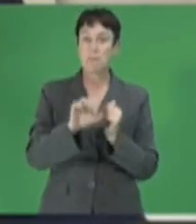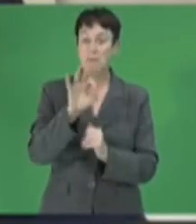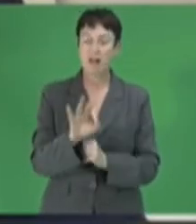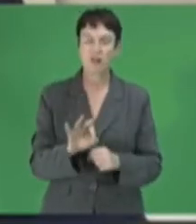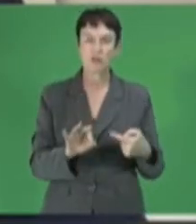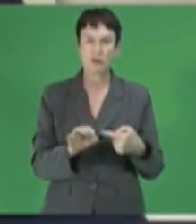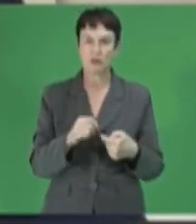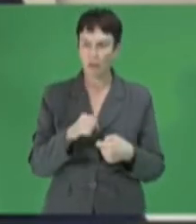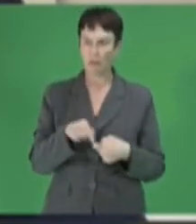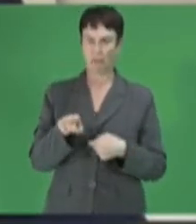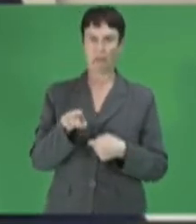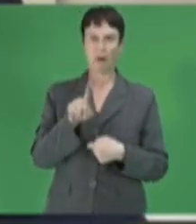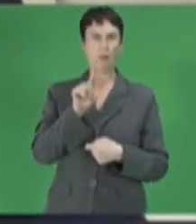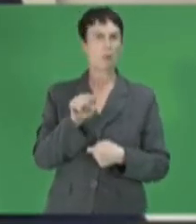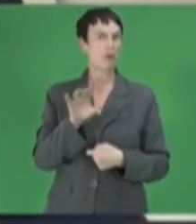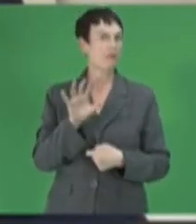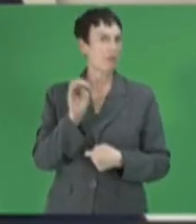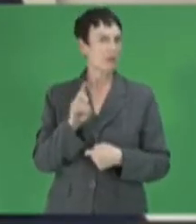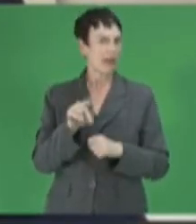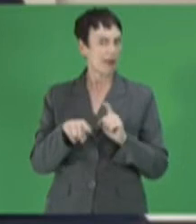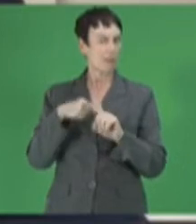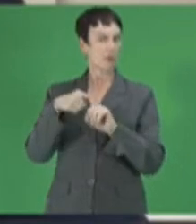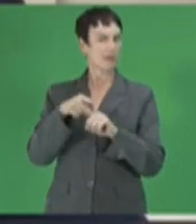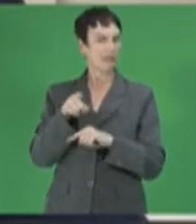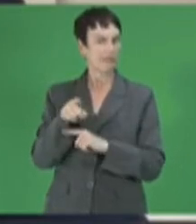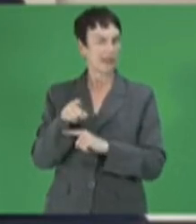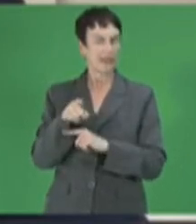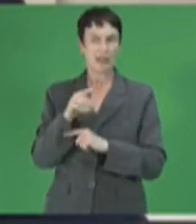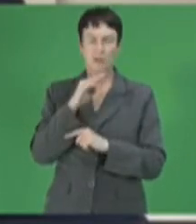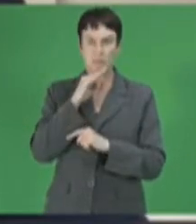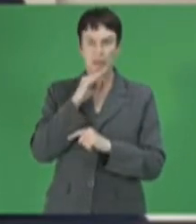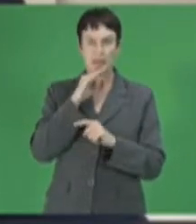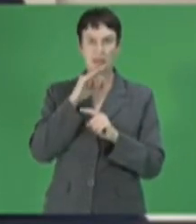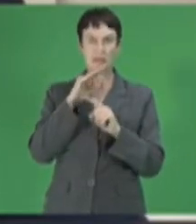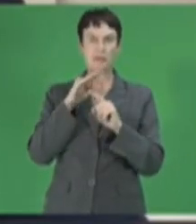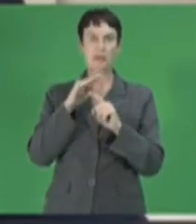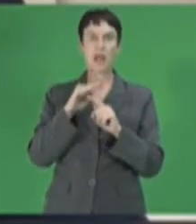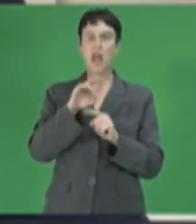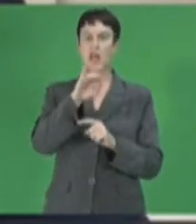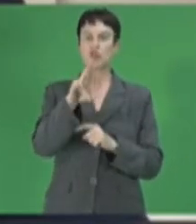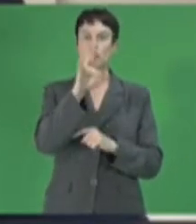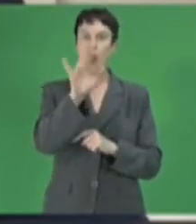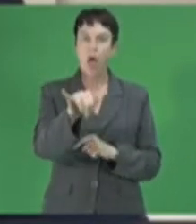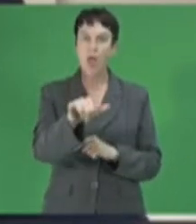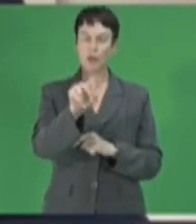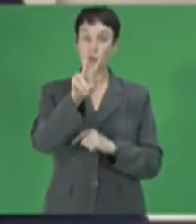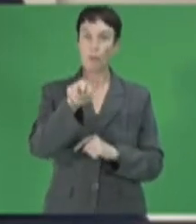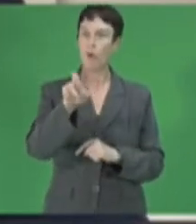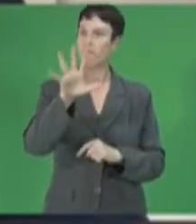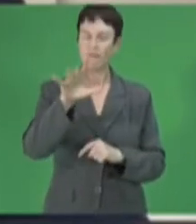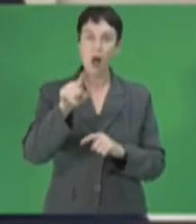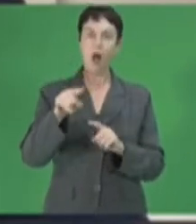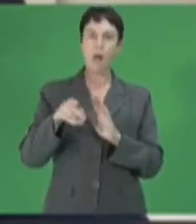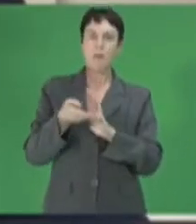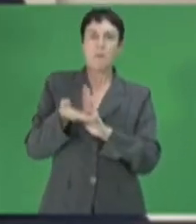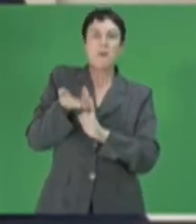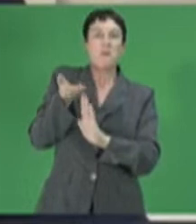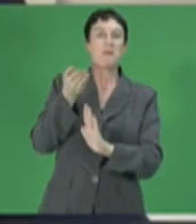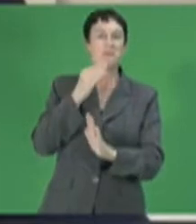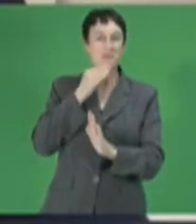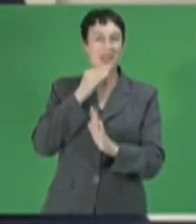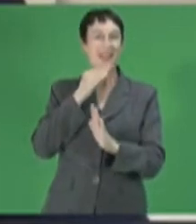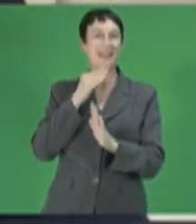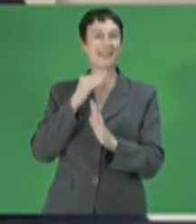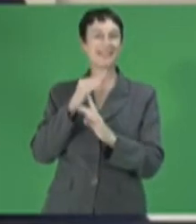1.5% positive. That changed to 2.5% positive by July. So that first quarter number has